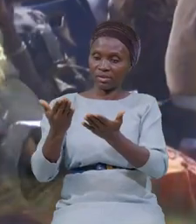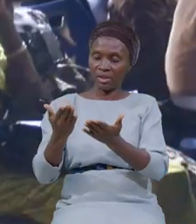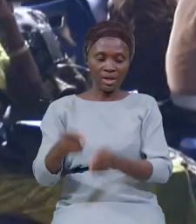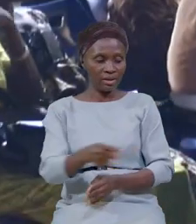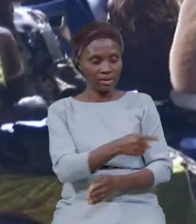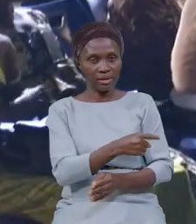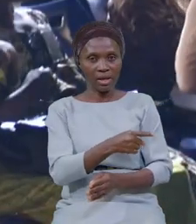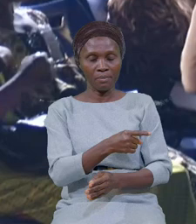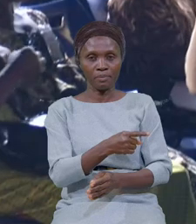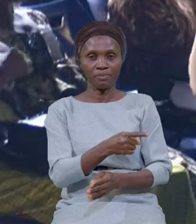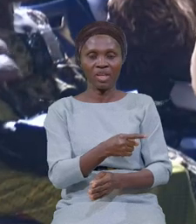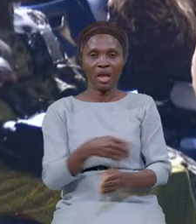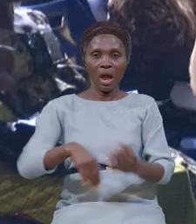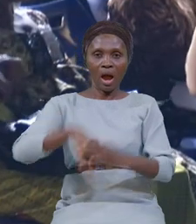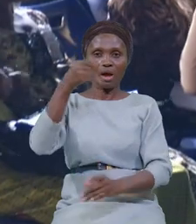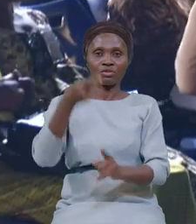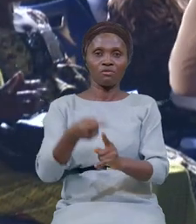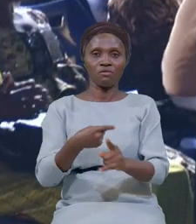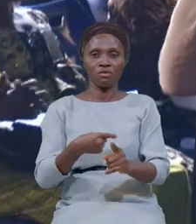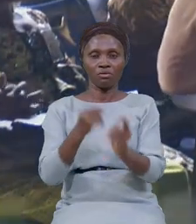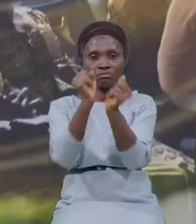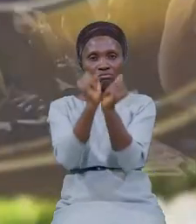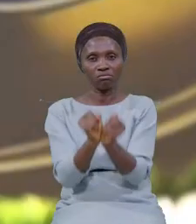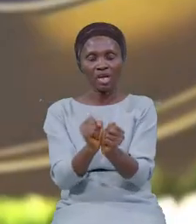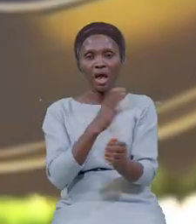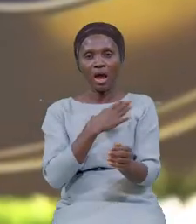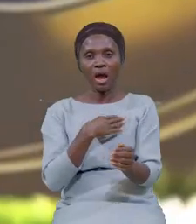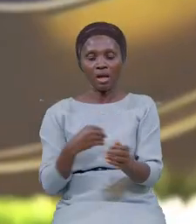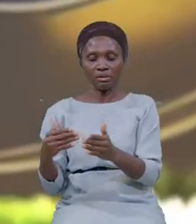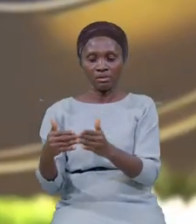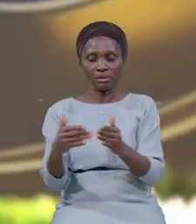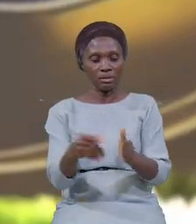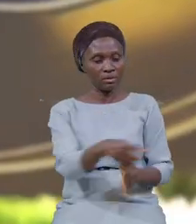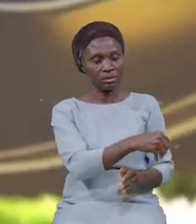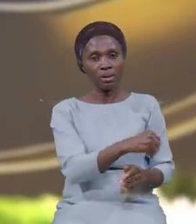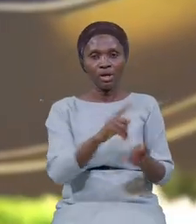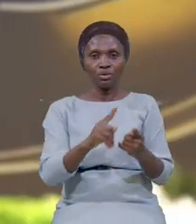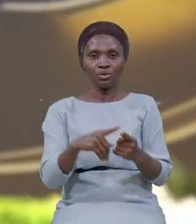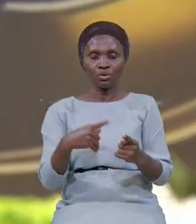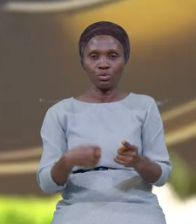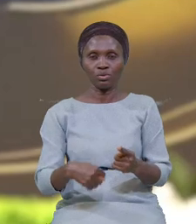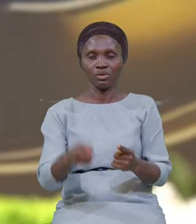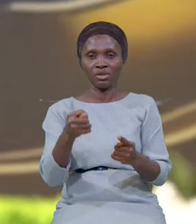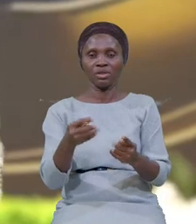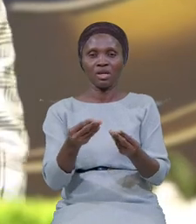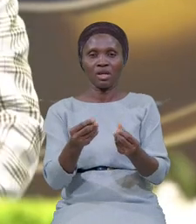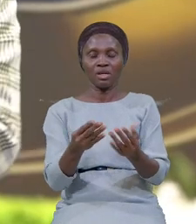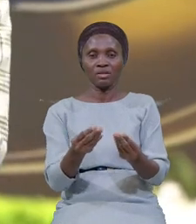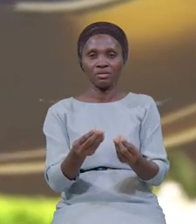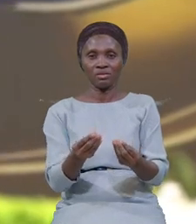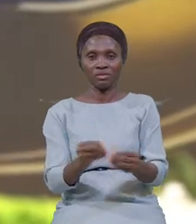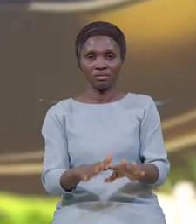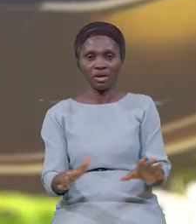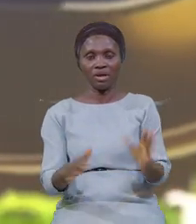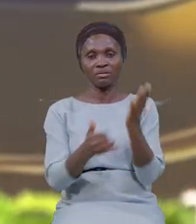lifted them from slavery and led them to the high ground they call the promised